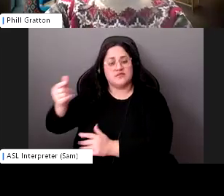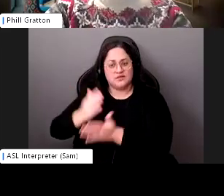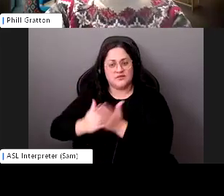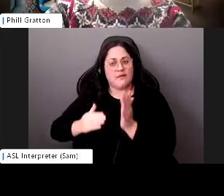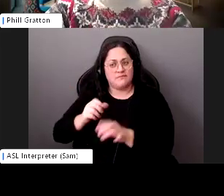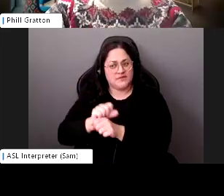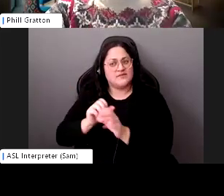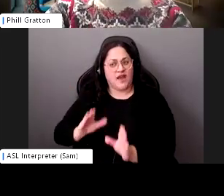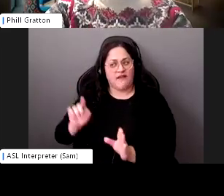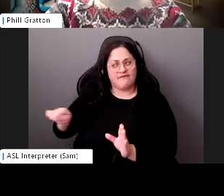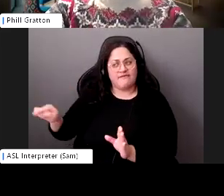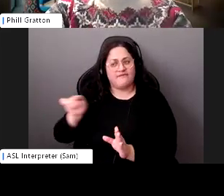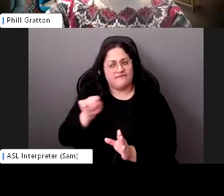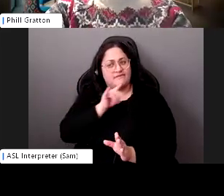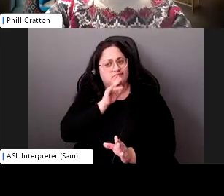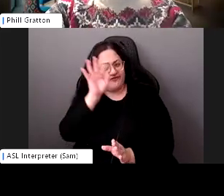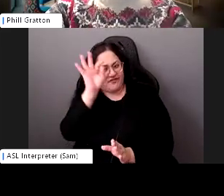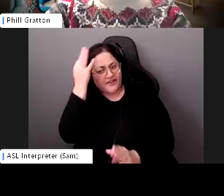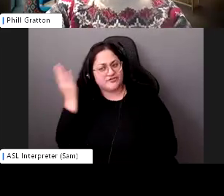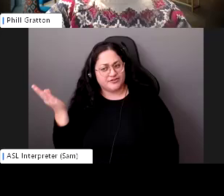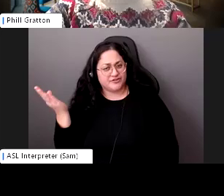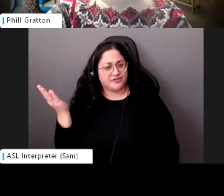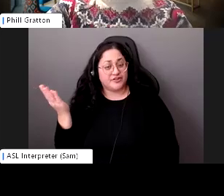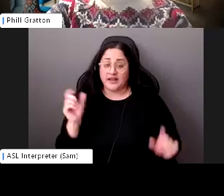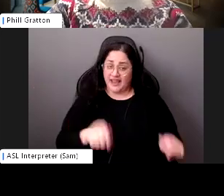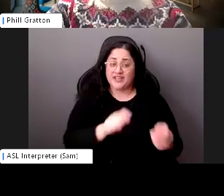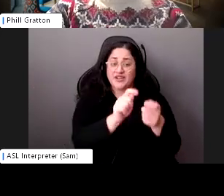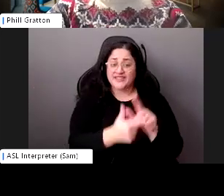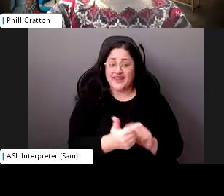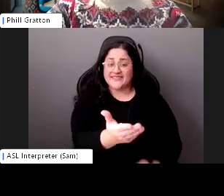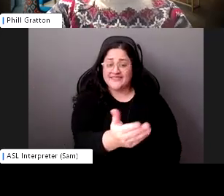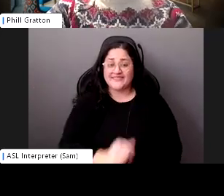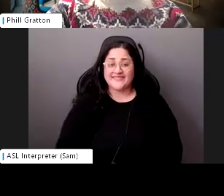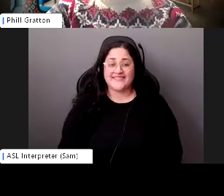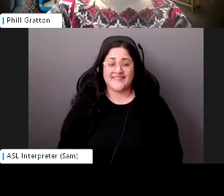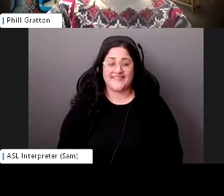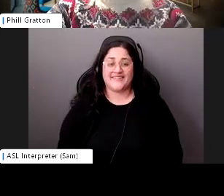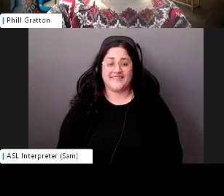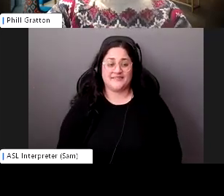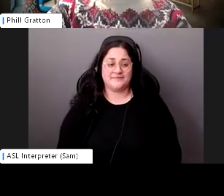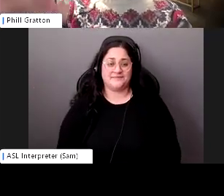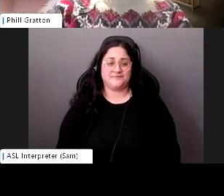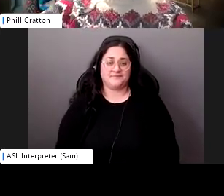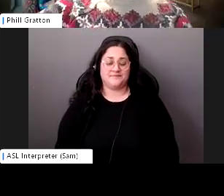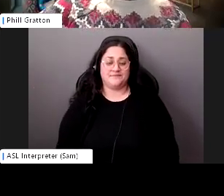say, translate this to French. Let's say French Canadian.